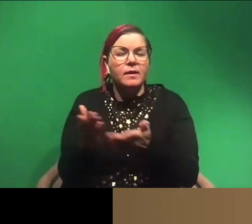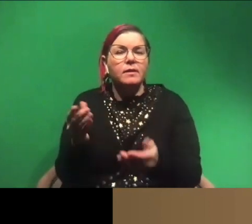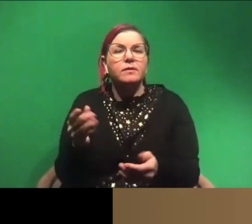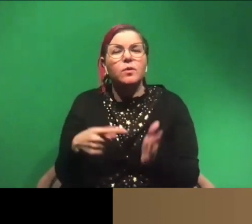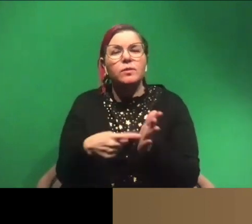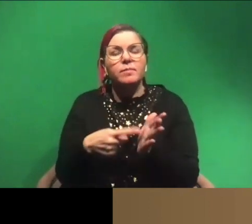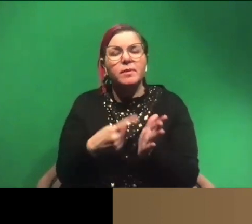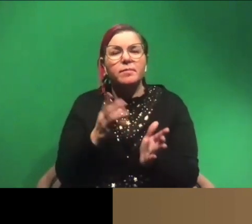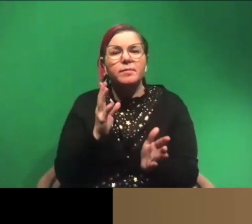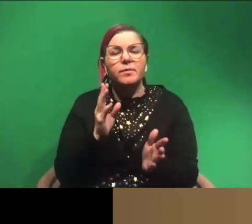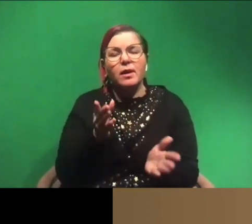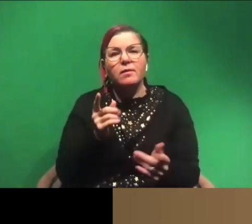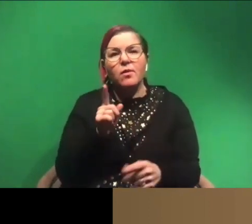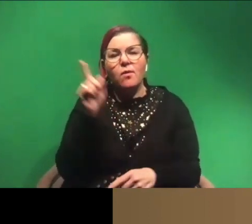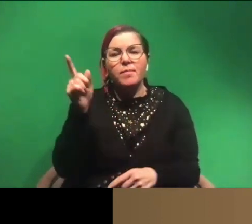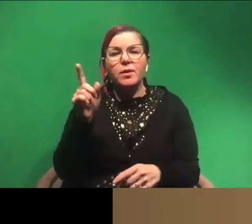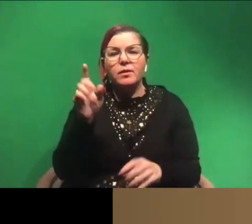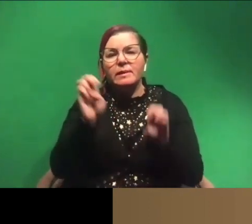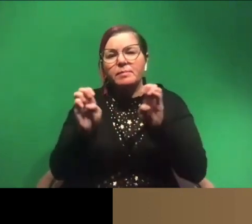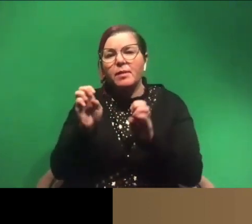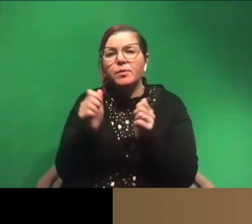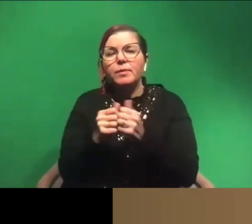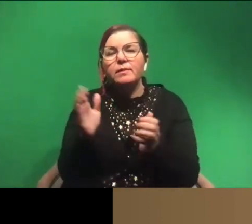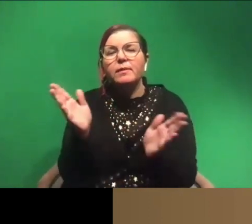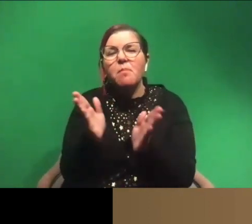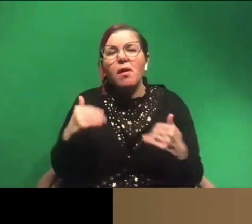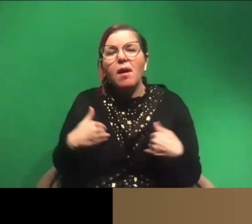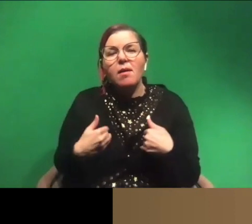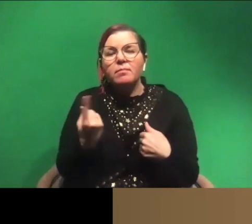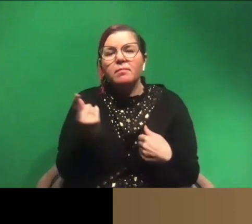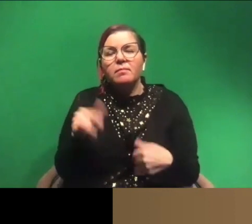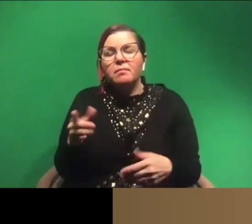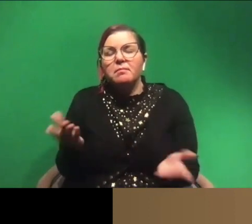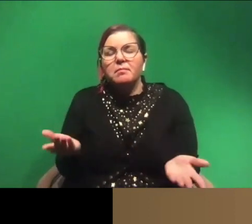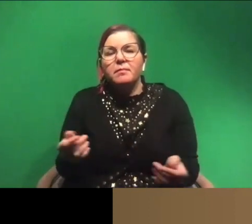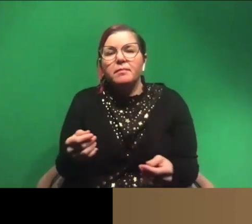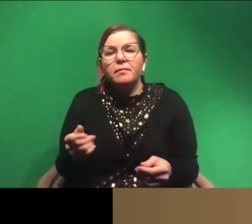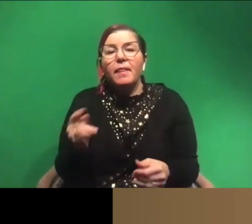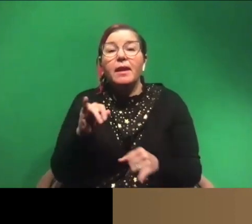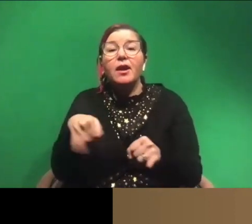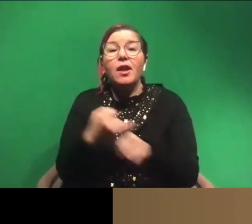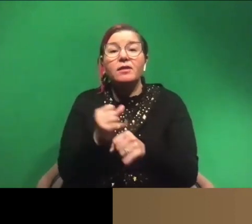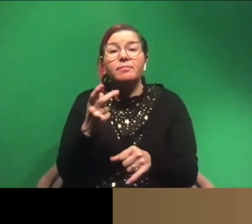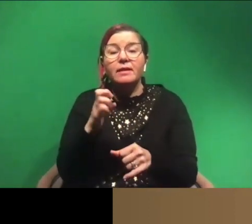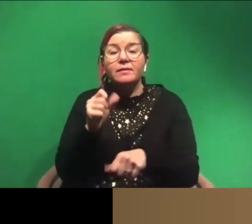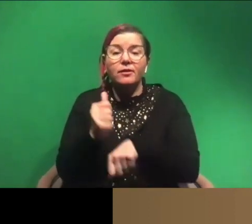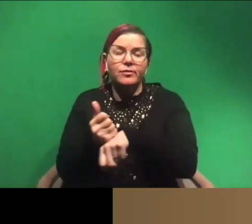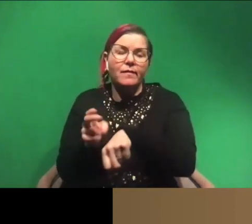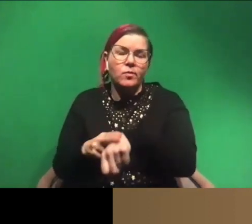up and have, they might do experiments with small animals or something like that. And then the International Space Station, of course.